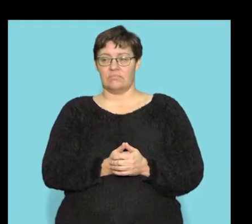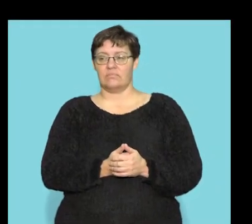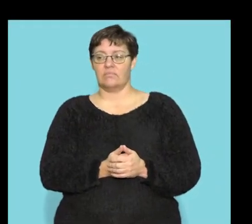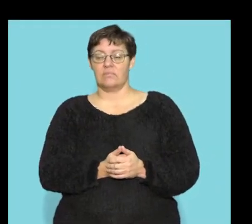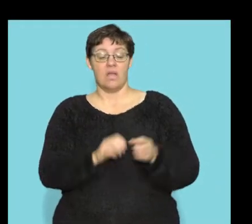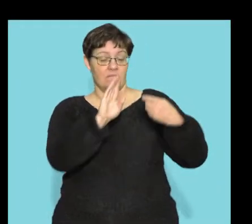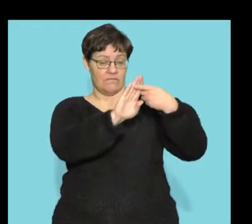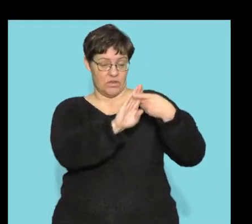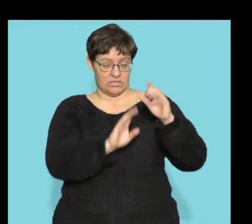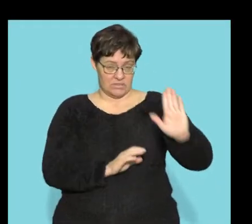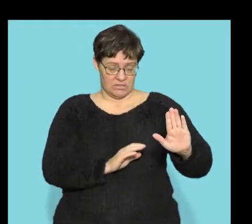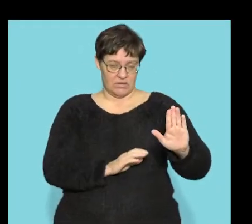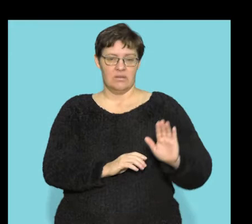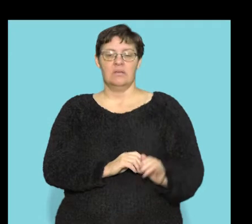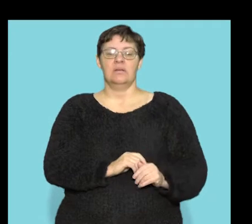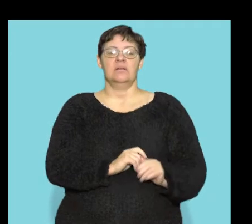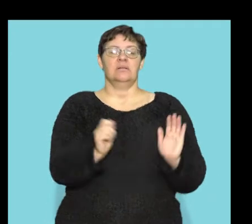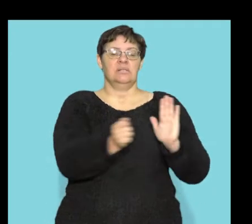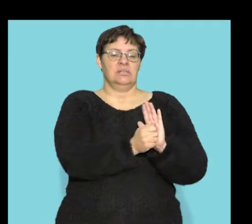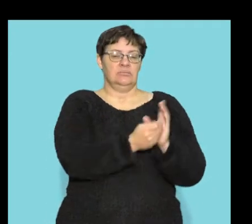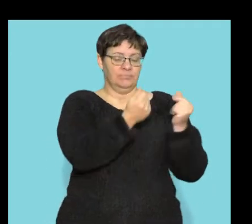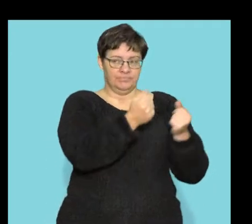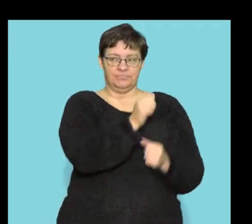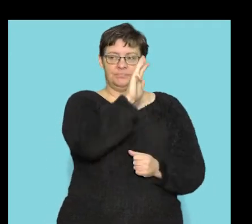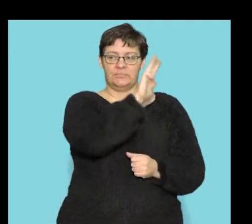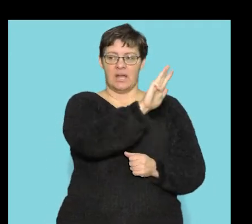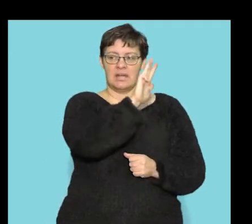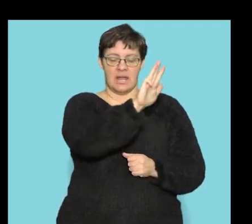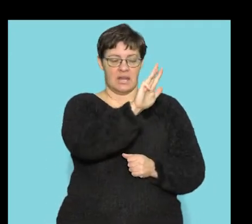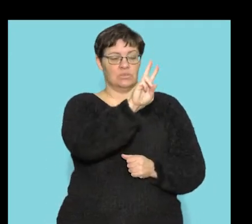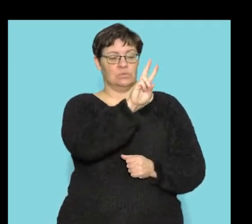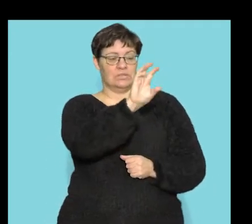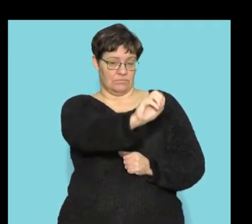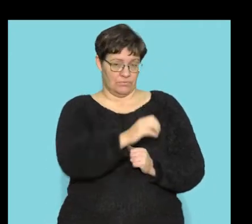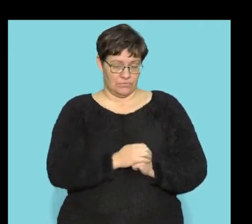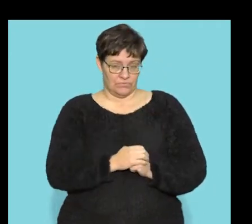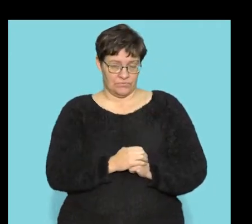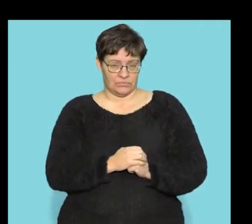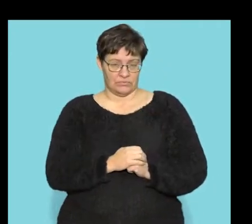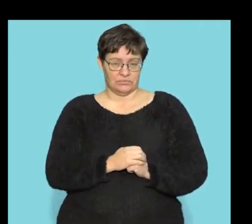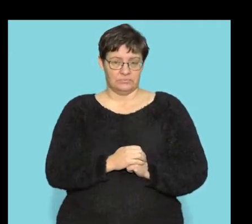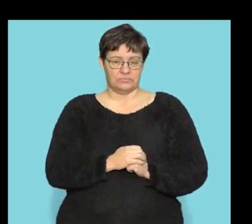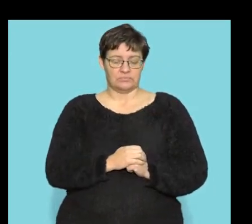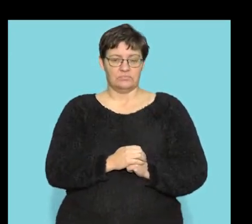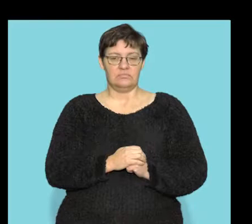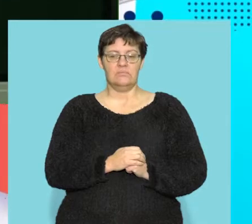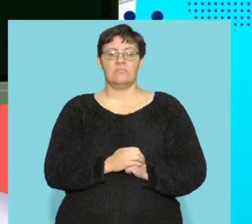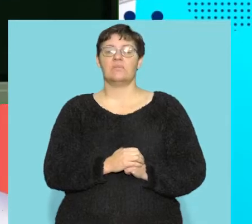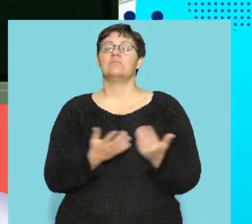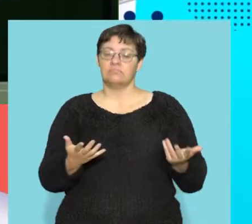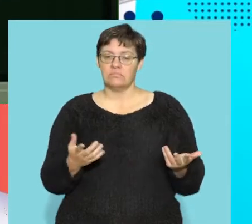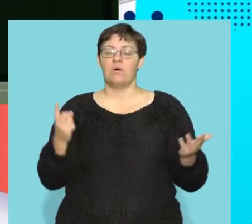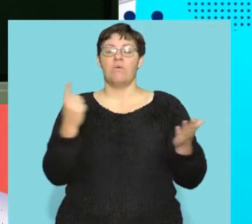two entries here. Firstly, the selling price is 9920. So obviously, what's the entry for the selling price?